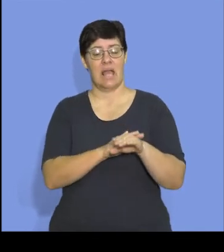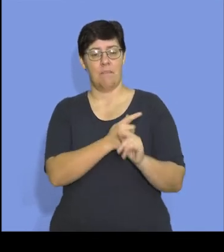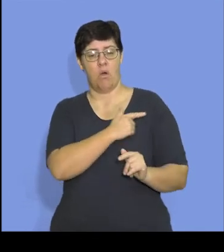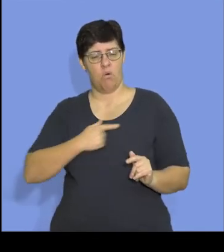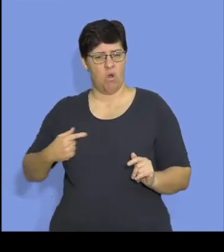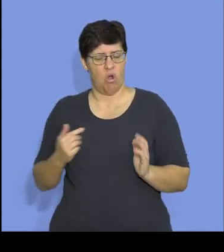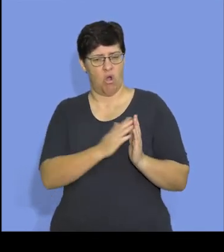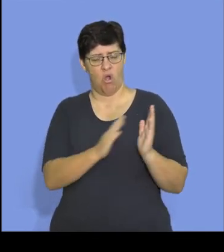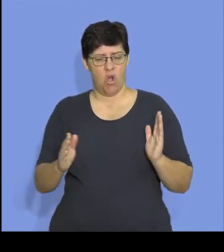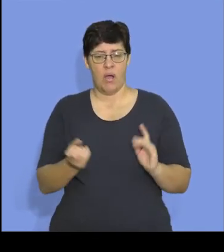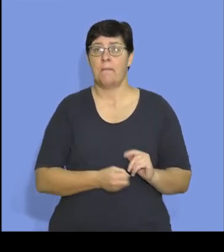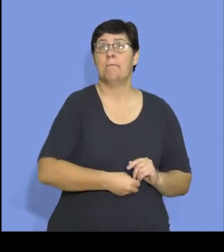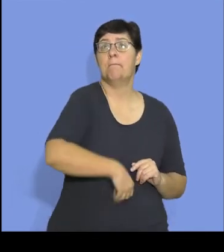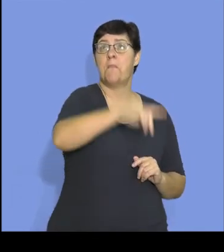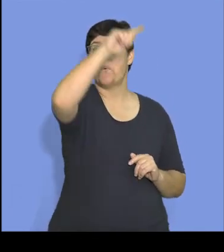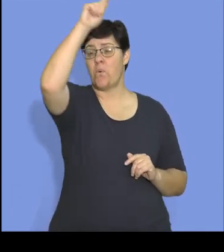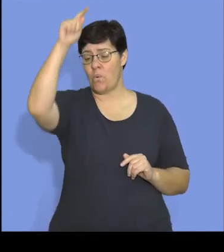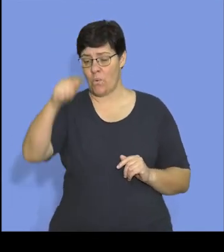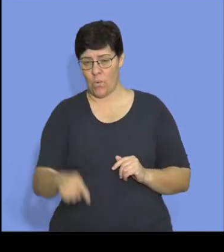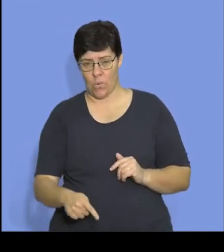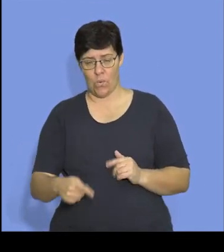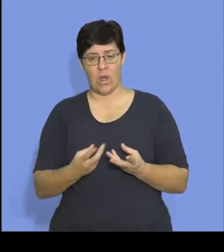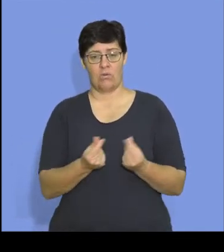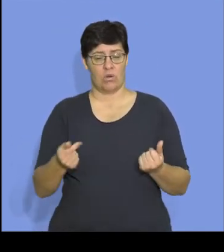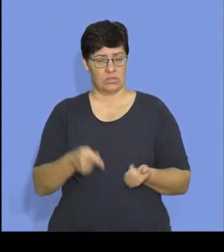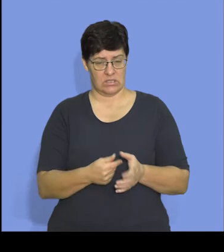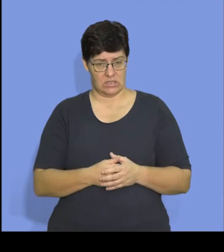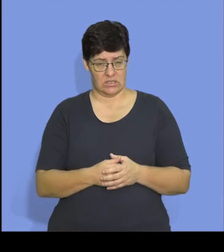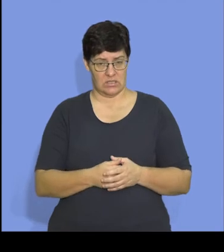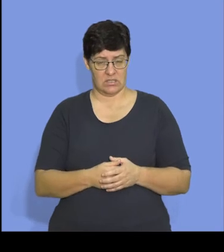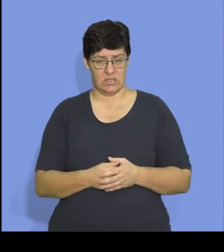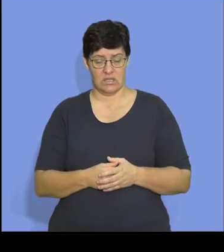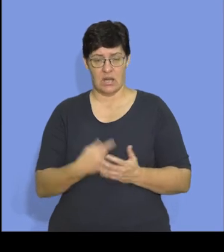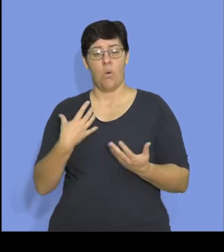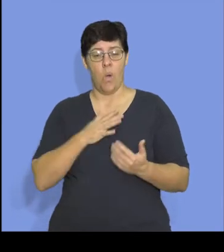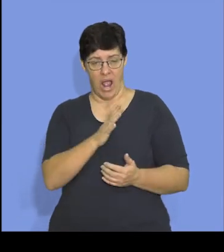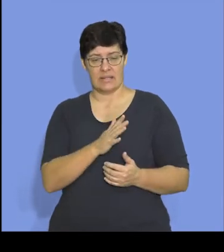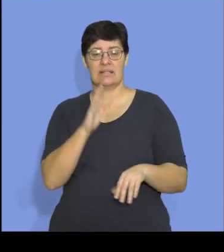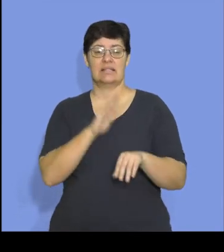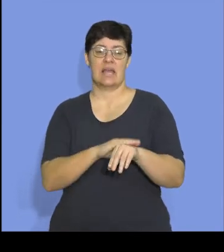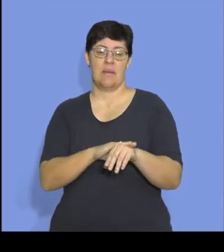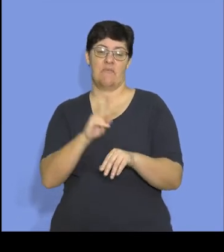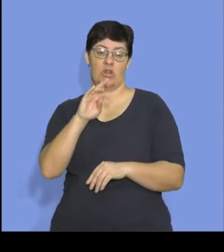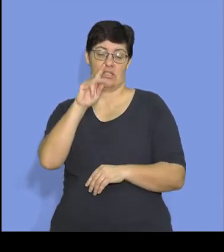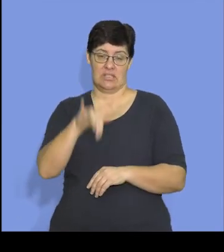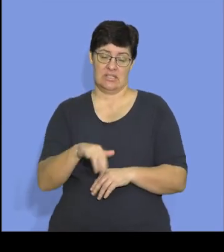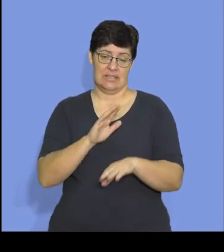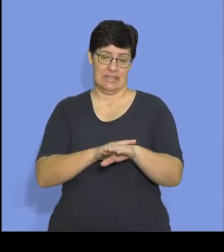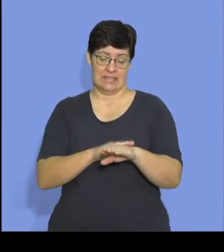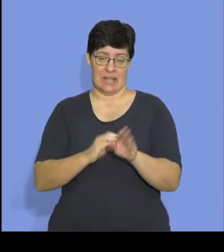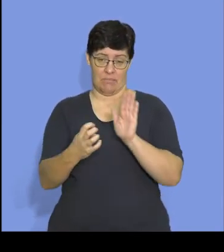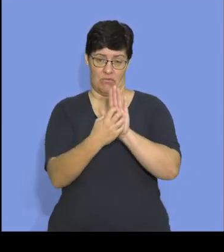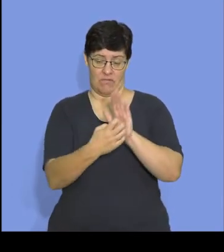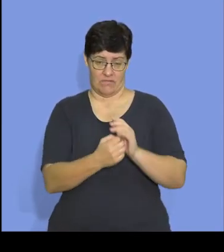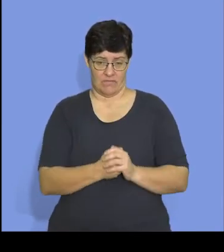ball to return to the ground, and then they want us to sketch a time velocity graph. First